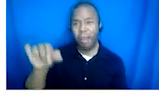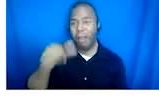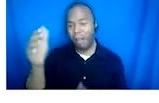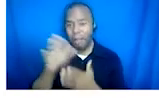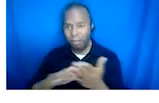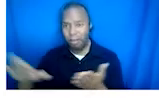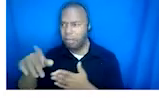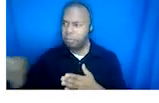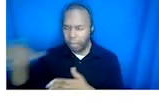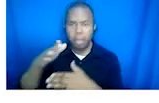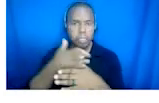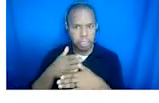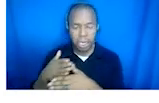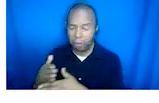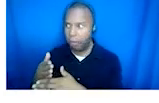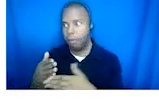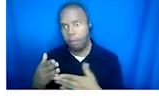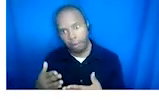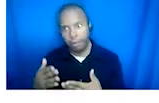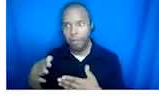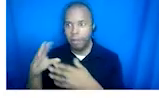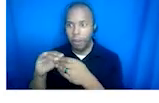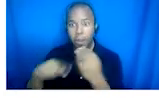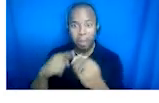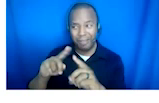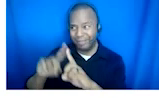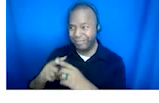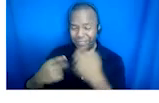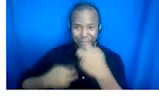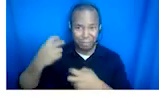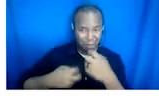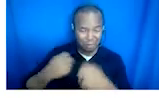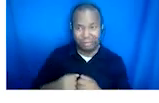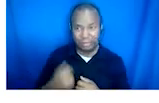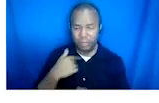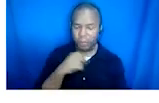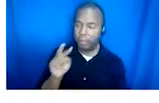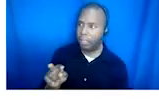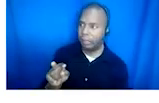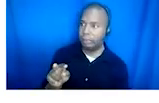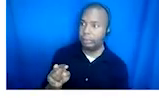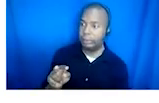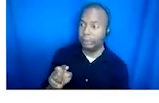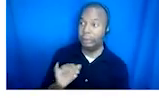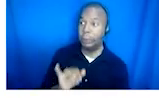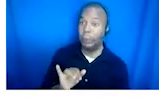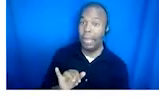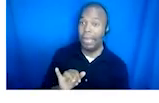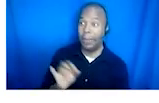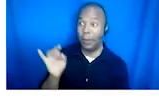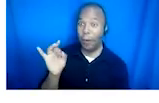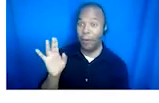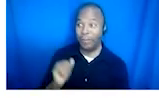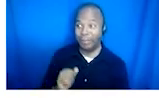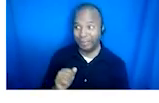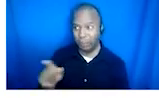how they did it and all the pains that they had. And we could just take that and go, oh, wow, that sounds really awful. Oh, this is how you do it